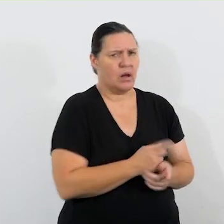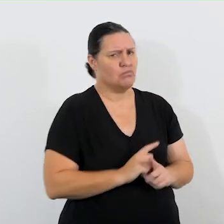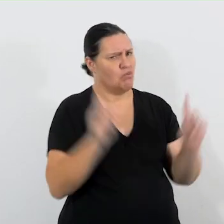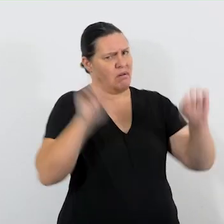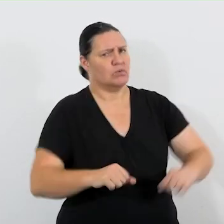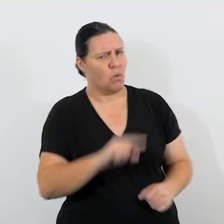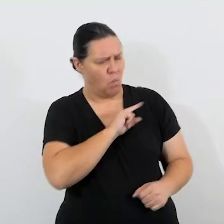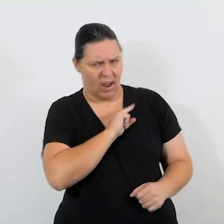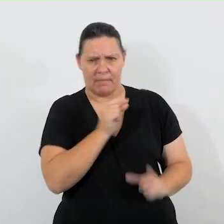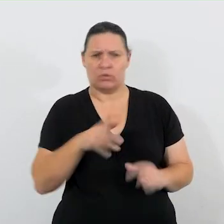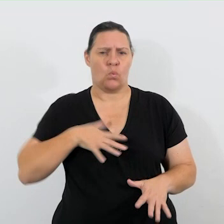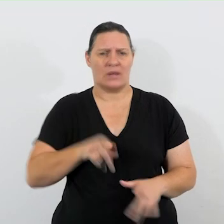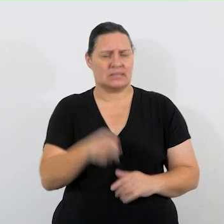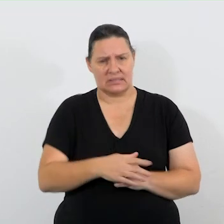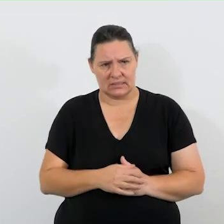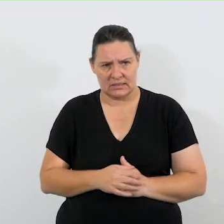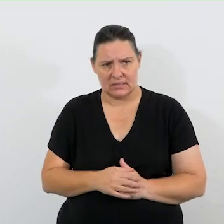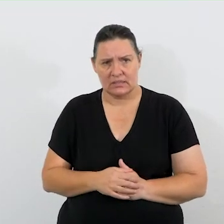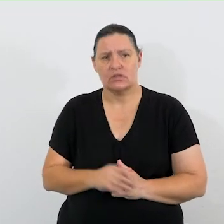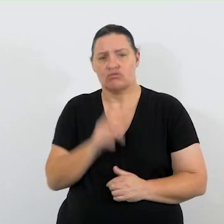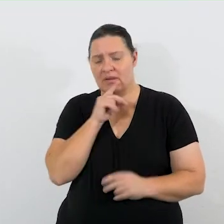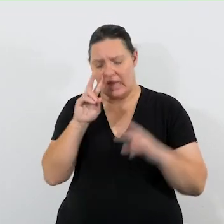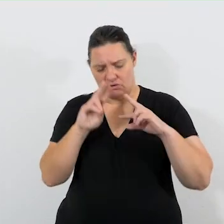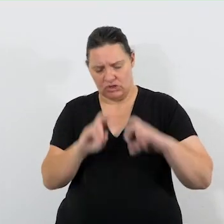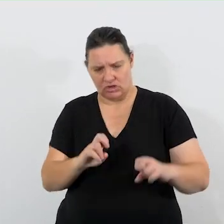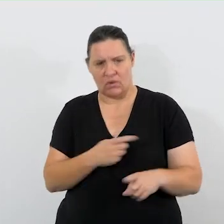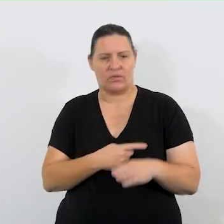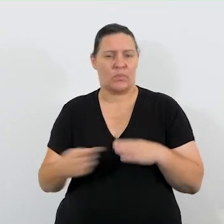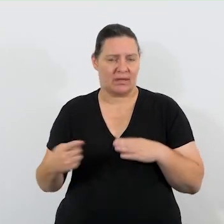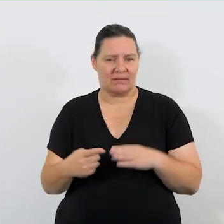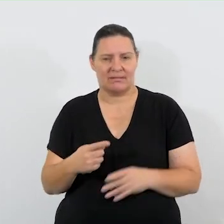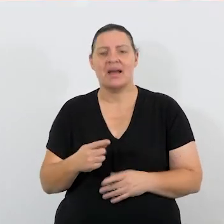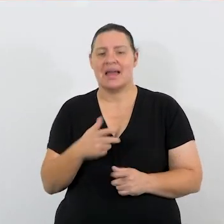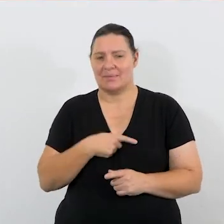So that is the question that you are going to have to look on and research